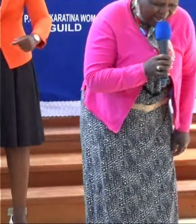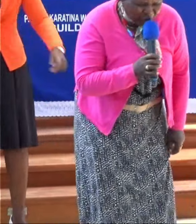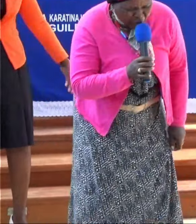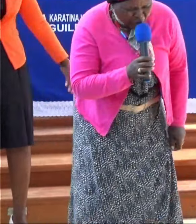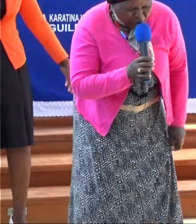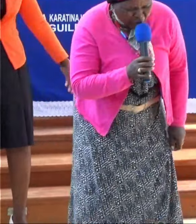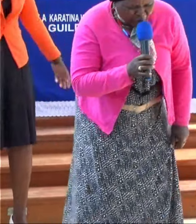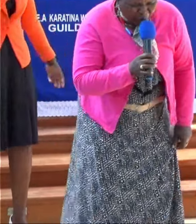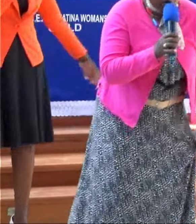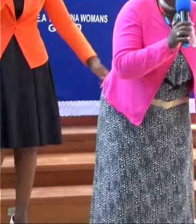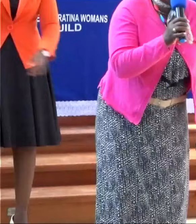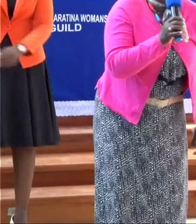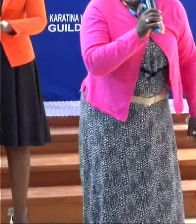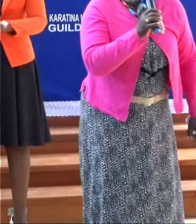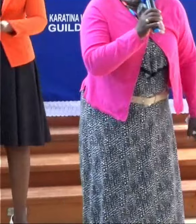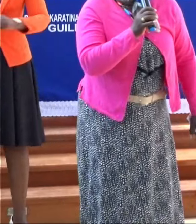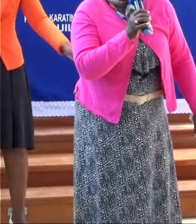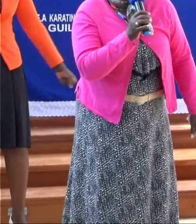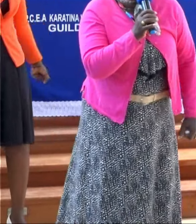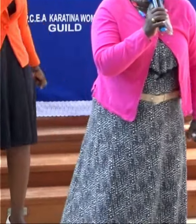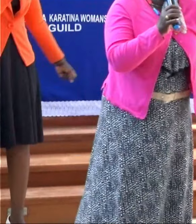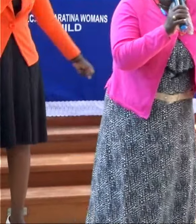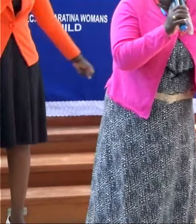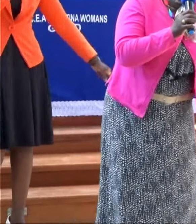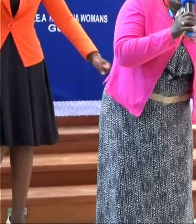kora dimone